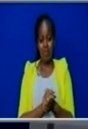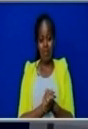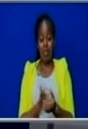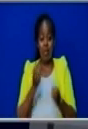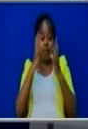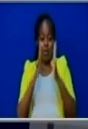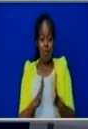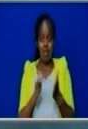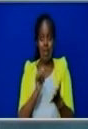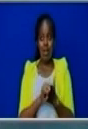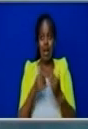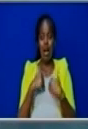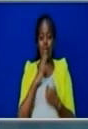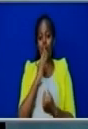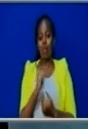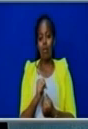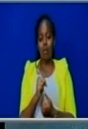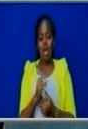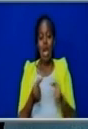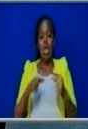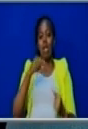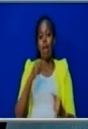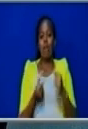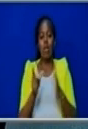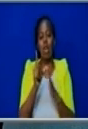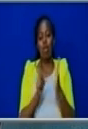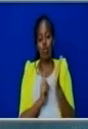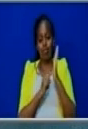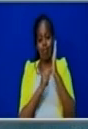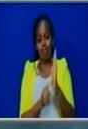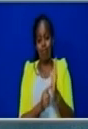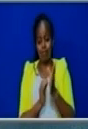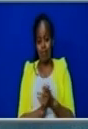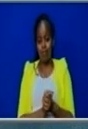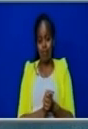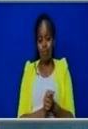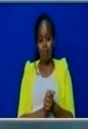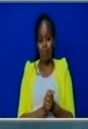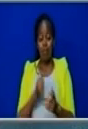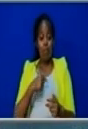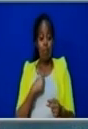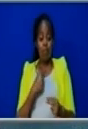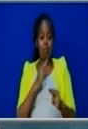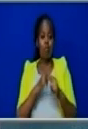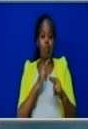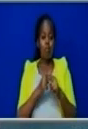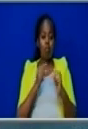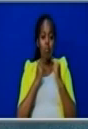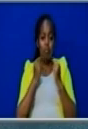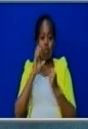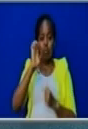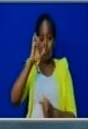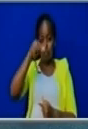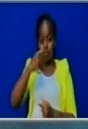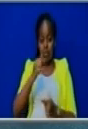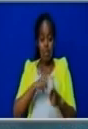dear viewer, that has been the Chemistry Lesson Show. And I have been E.J. Washington, and my